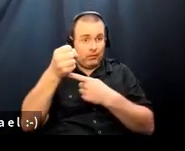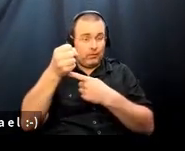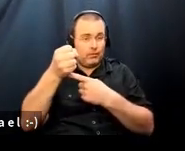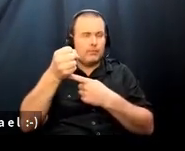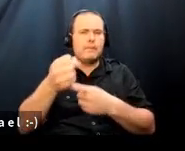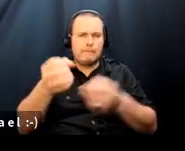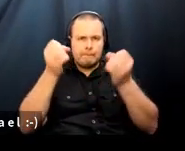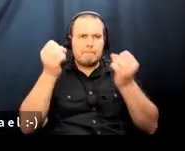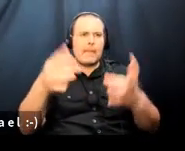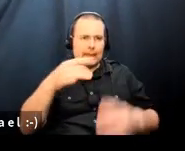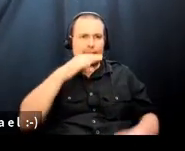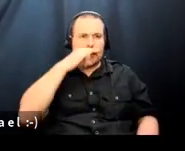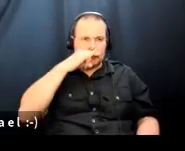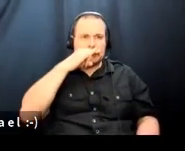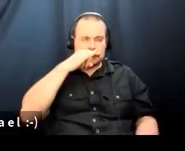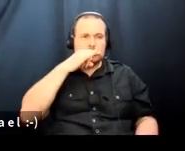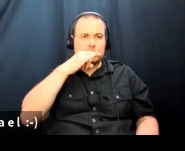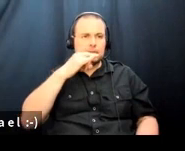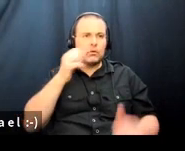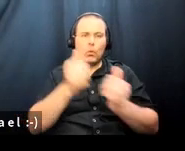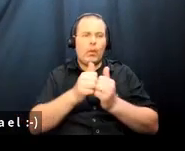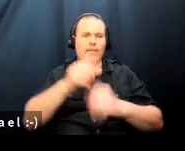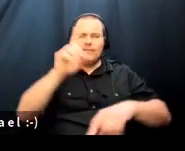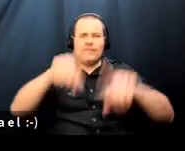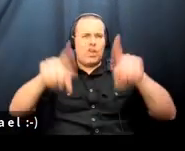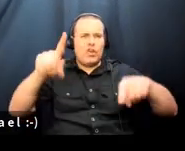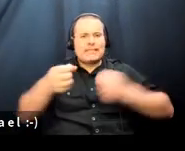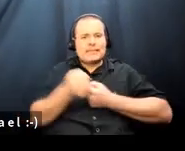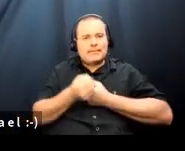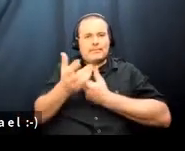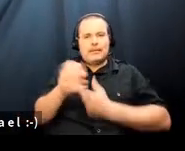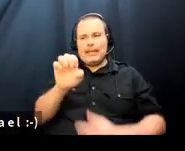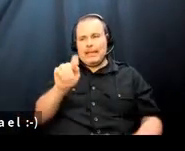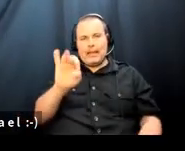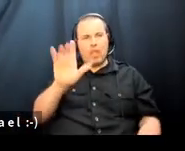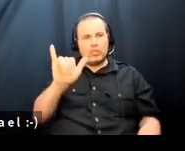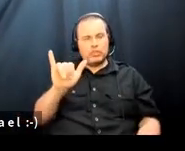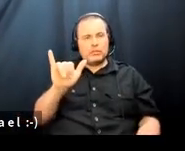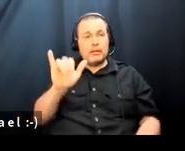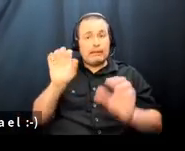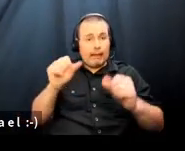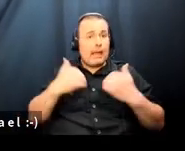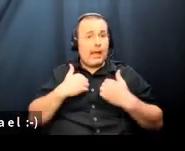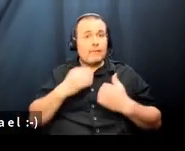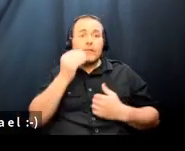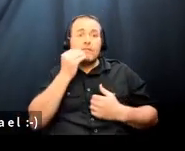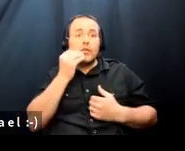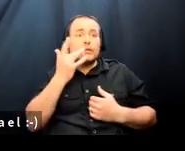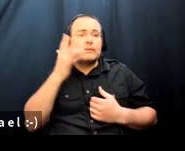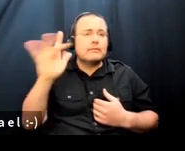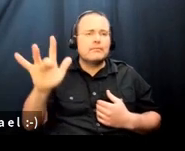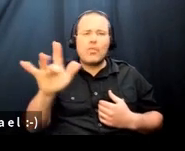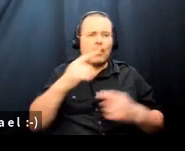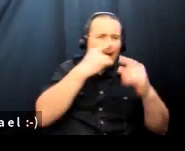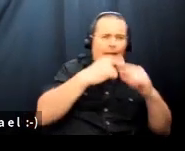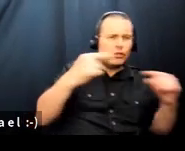many kids with various etiologies can have food sensitivities that are not allergies. It's not going to make them sick if they